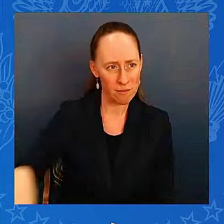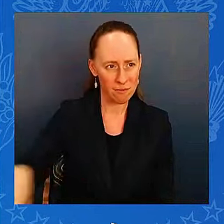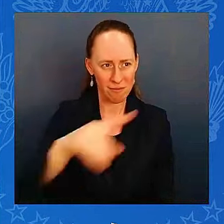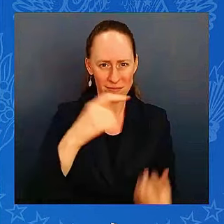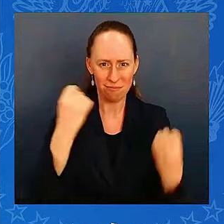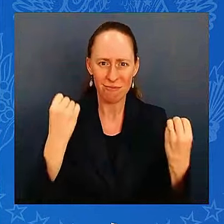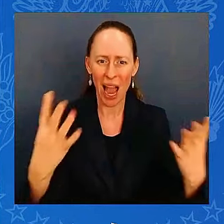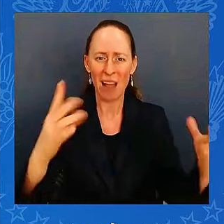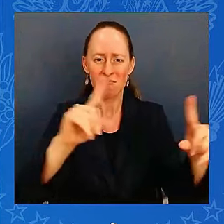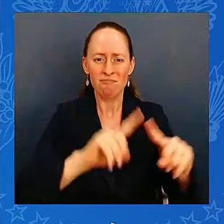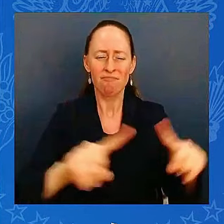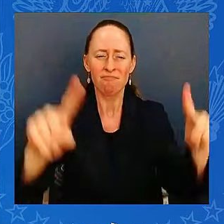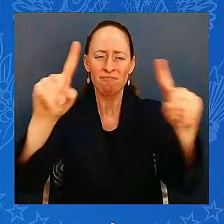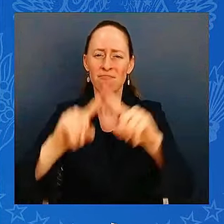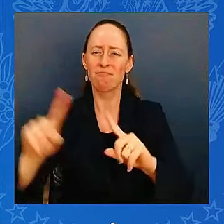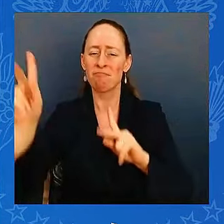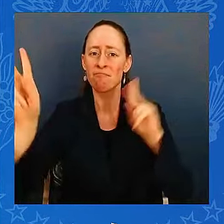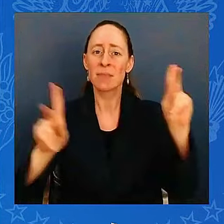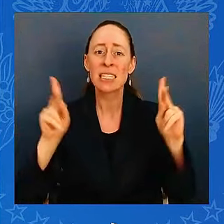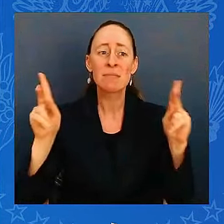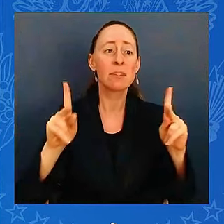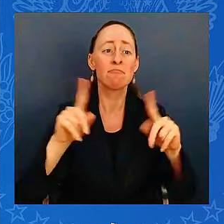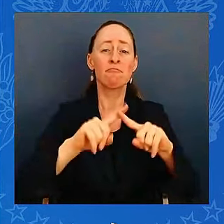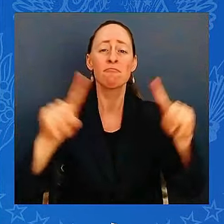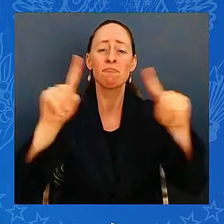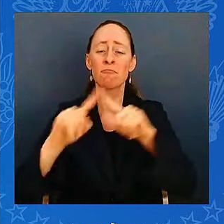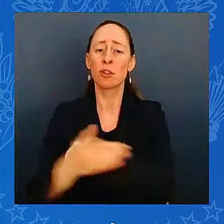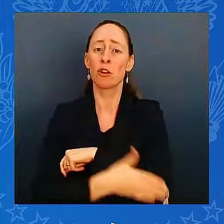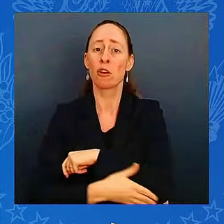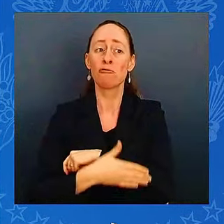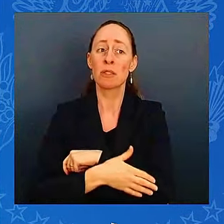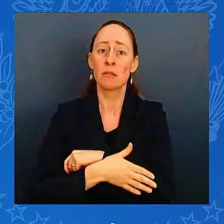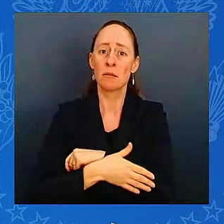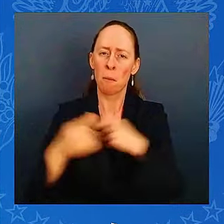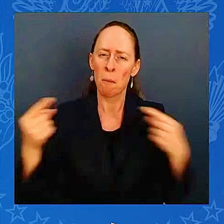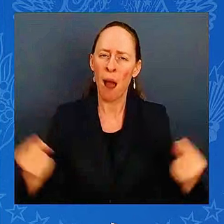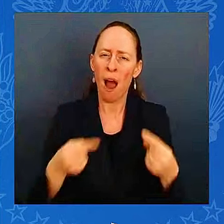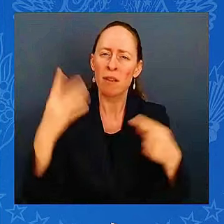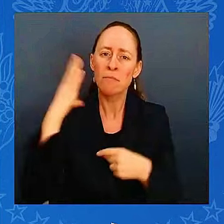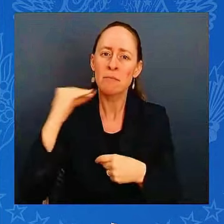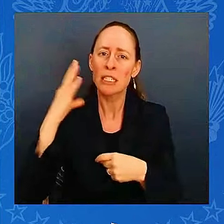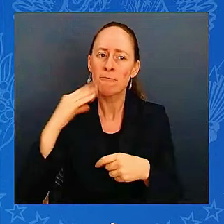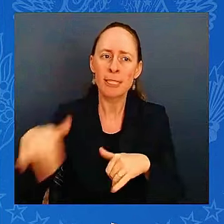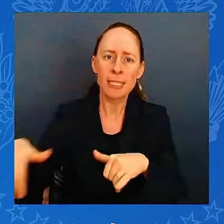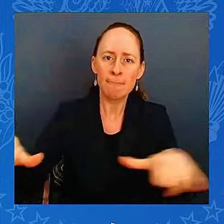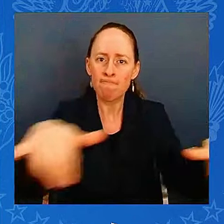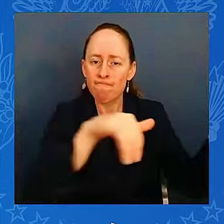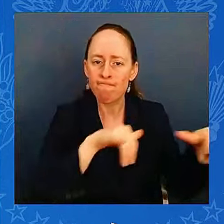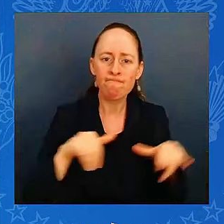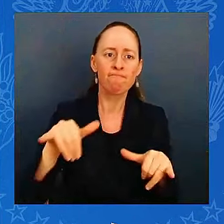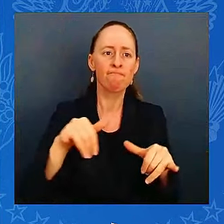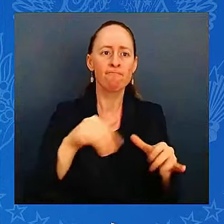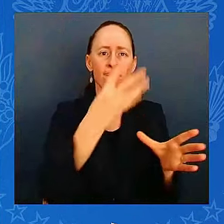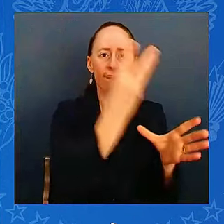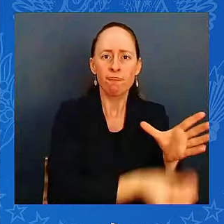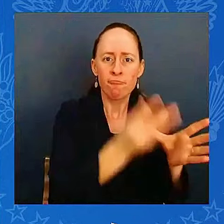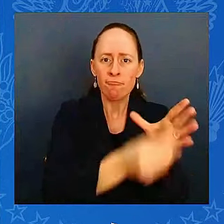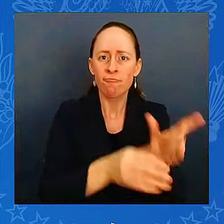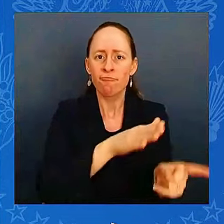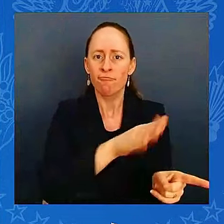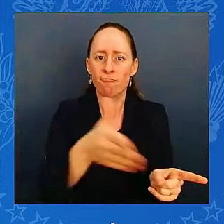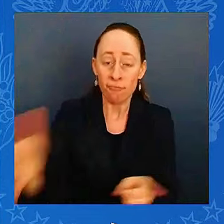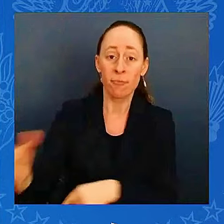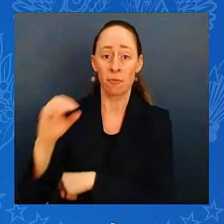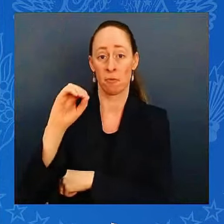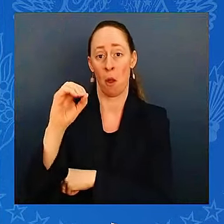many families have suffered unbearable pain and unbearable loss. Opioids are the deadliest drug threat in our